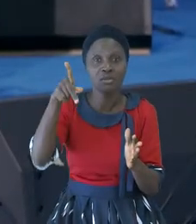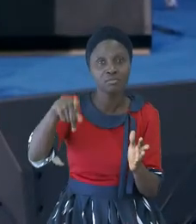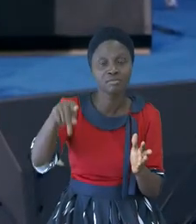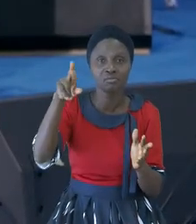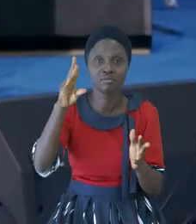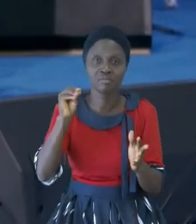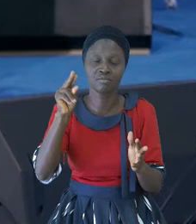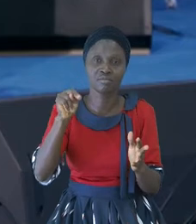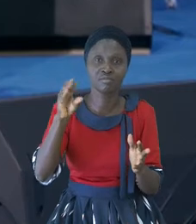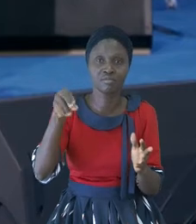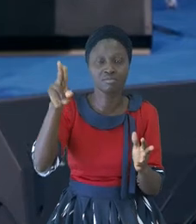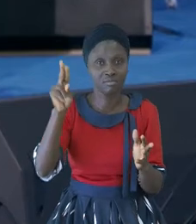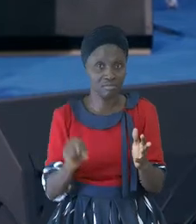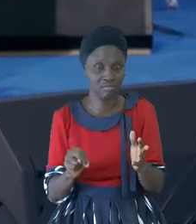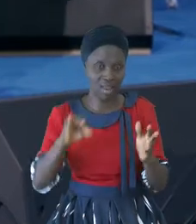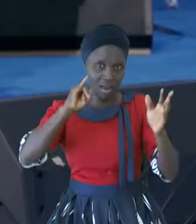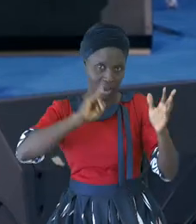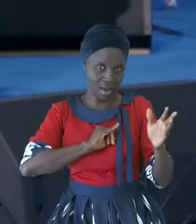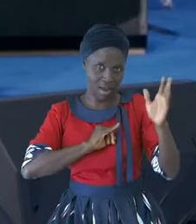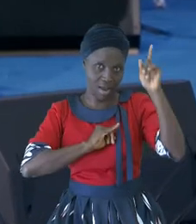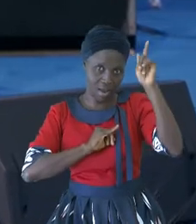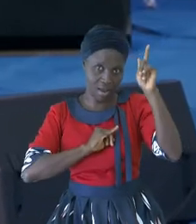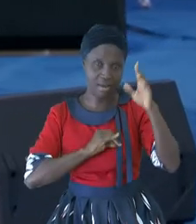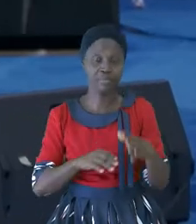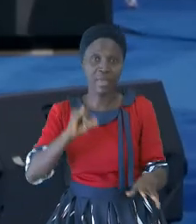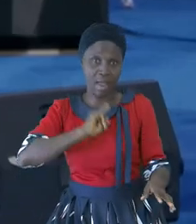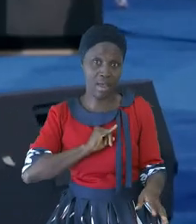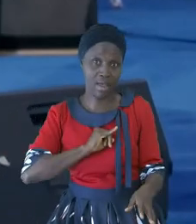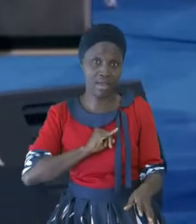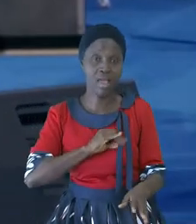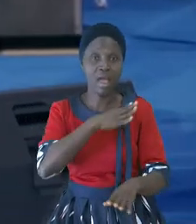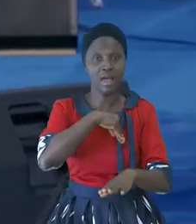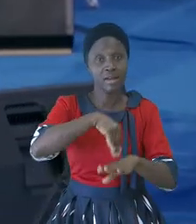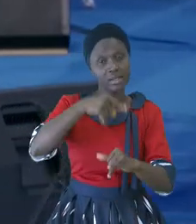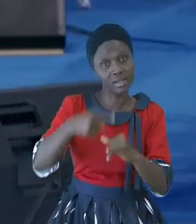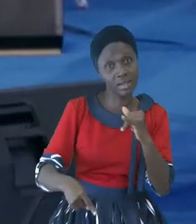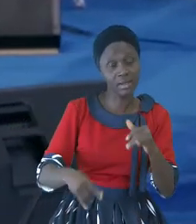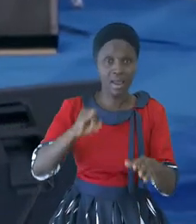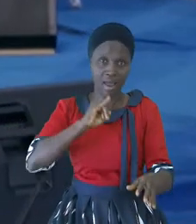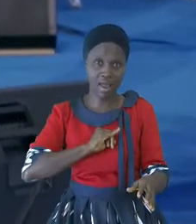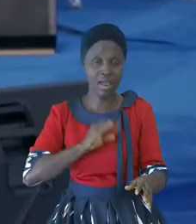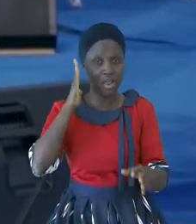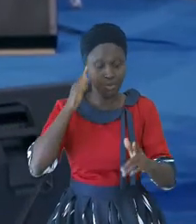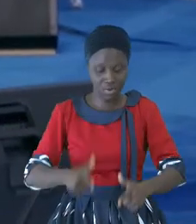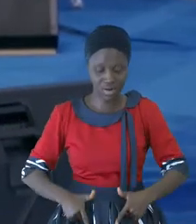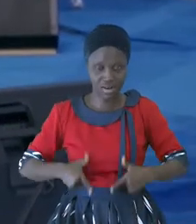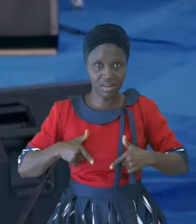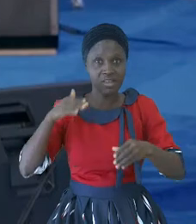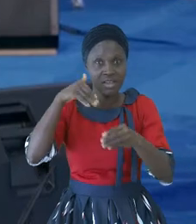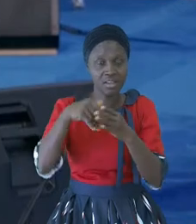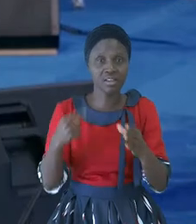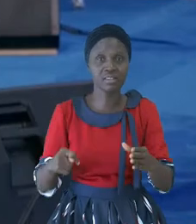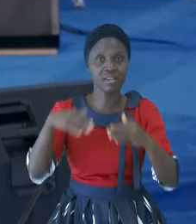the beginning, I shall not want, at the end, I will dwell in the house of the